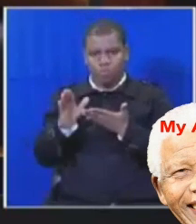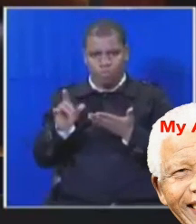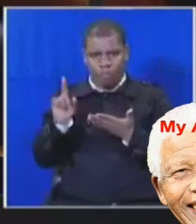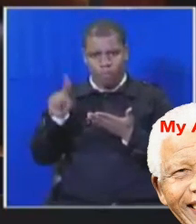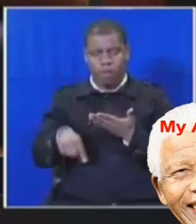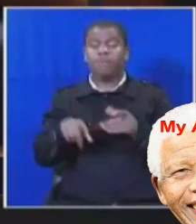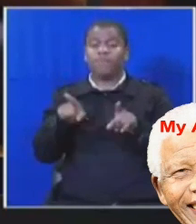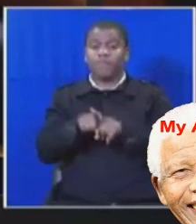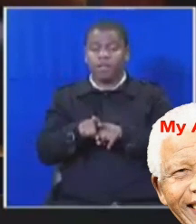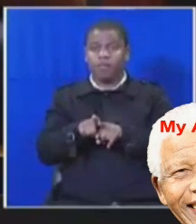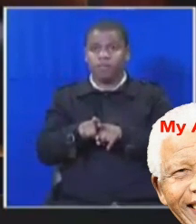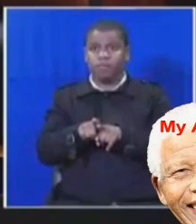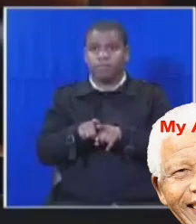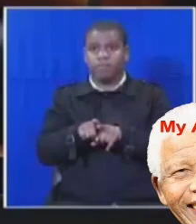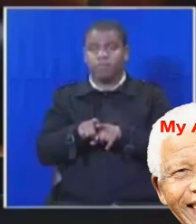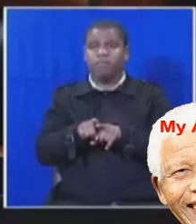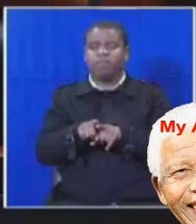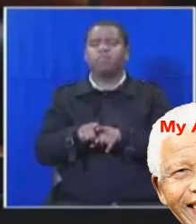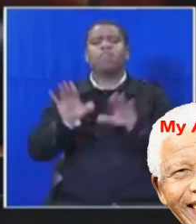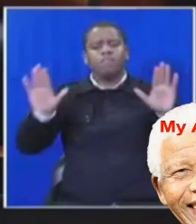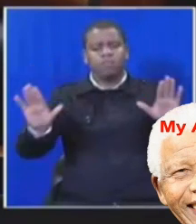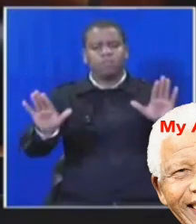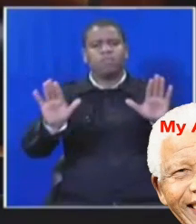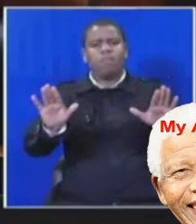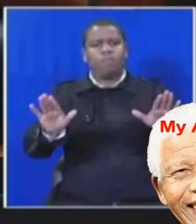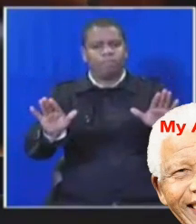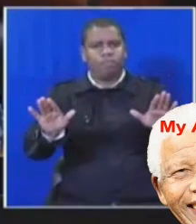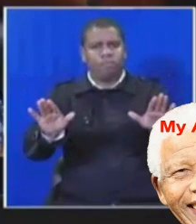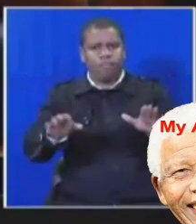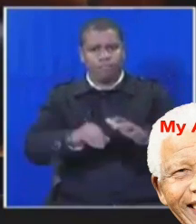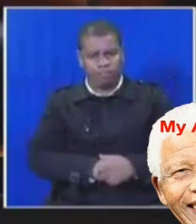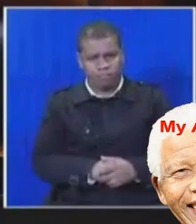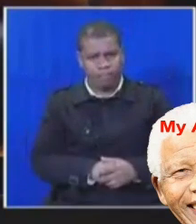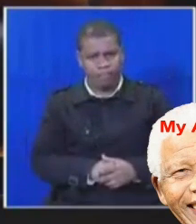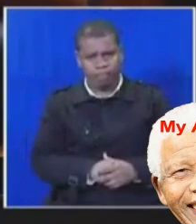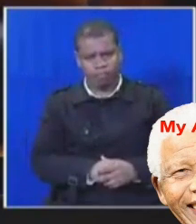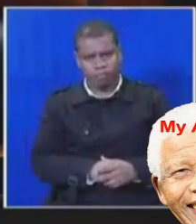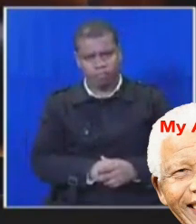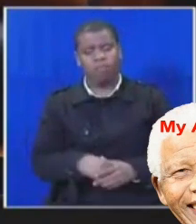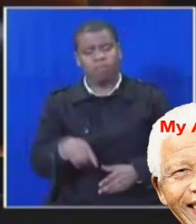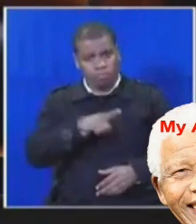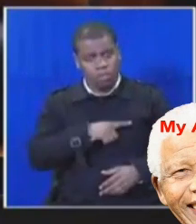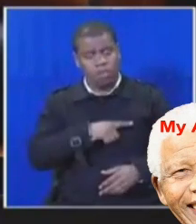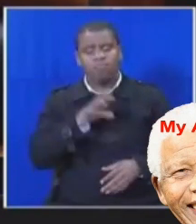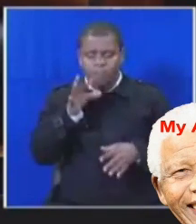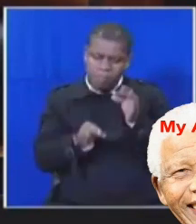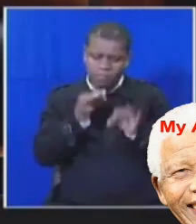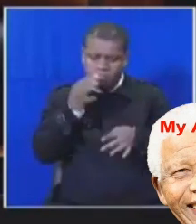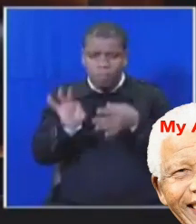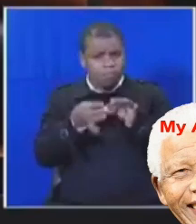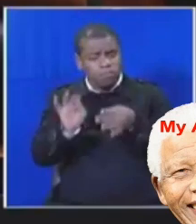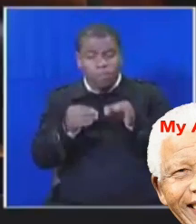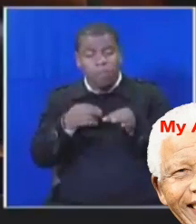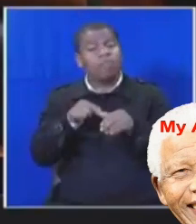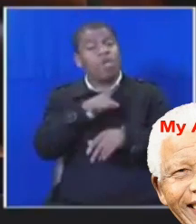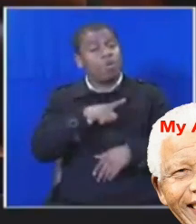did the same. Honorable members, I'm deliberately enunciating this long process so that all of us